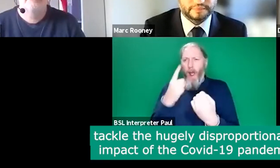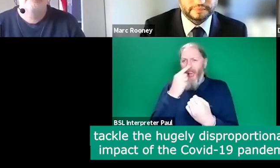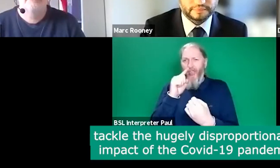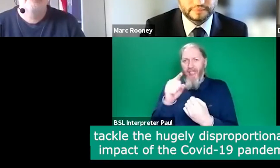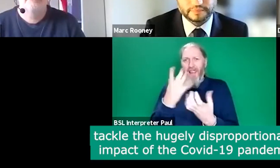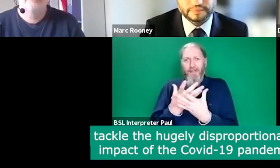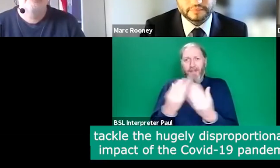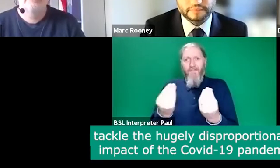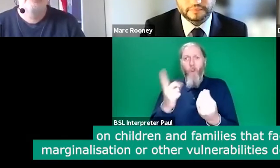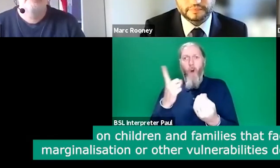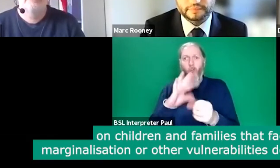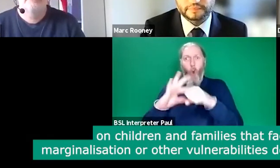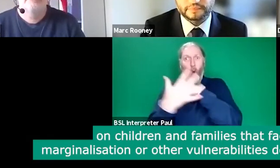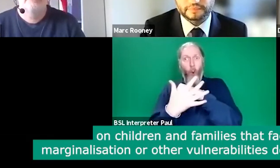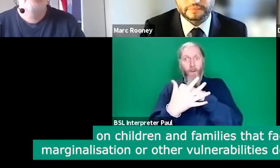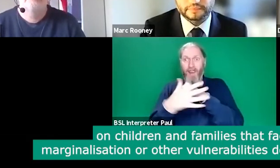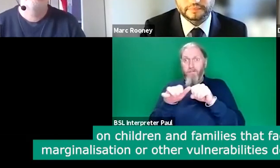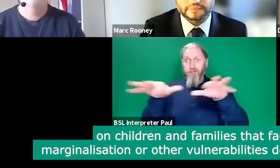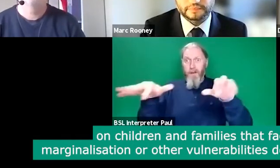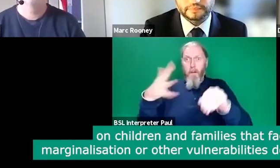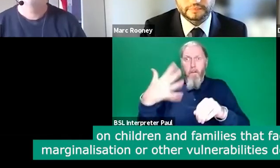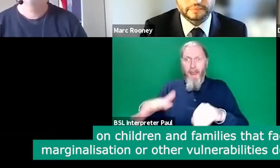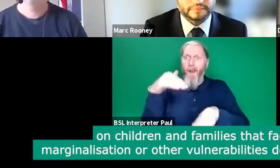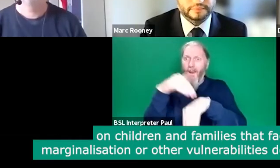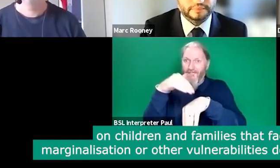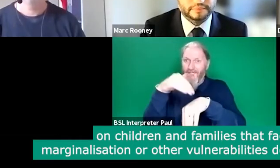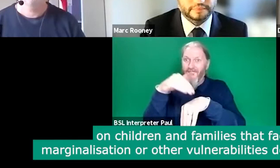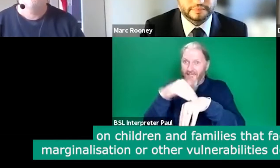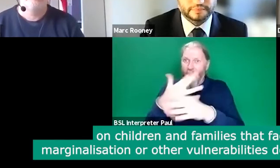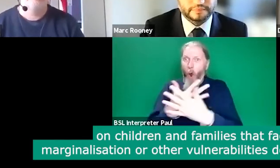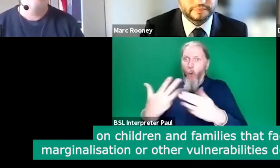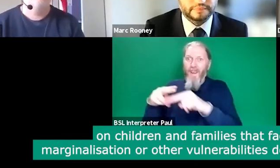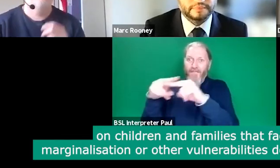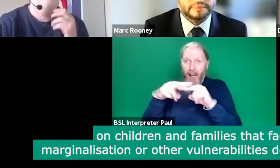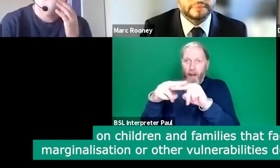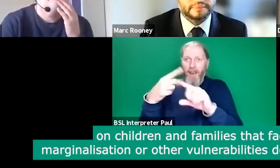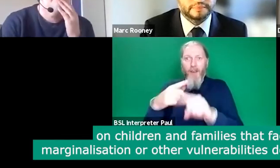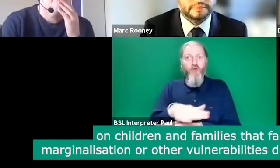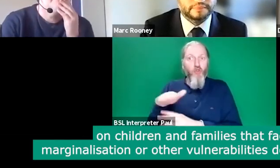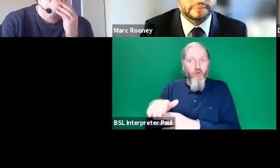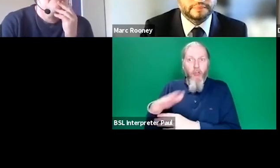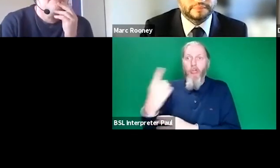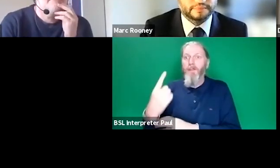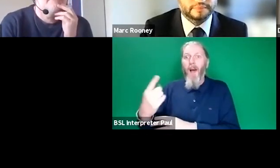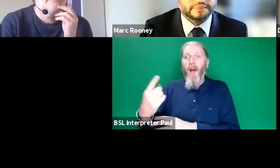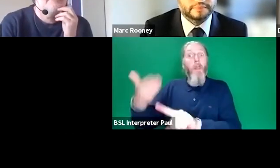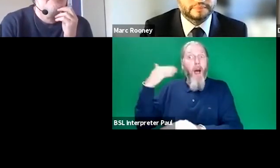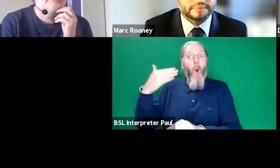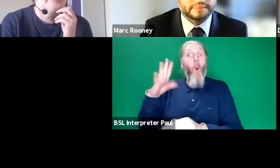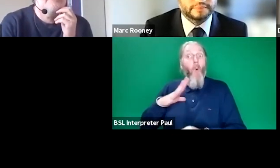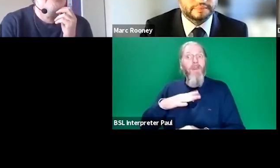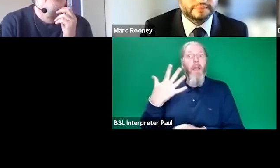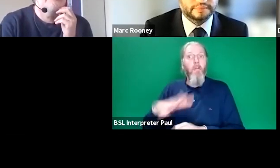the COVID-19 pandemic on children and families that face marginalization or other vulnerabilities, you think?